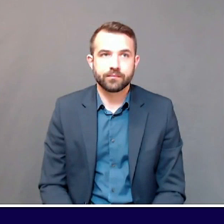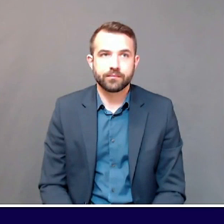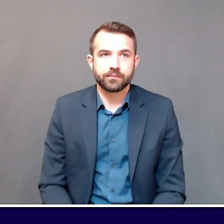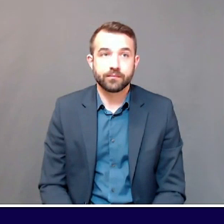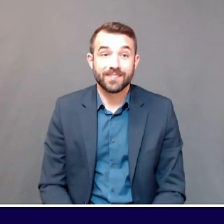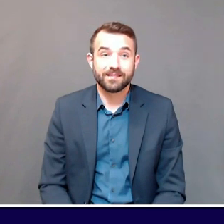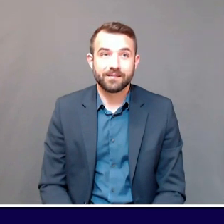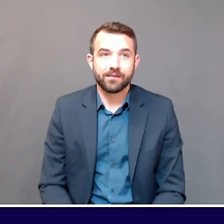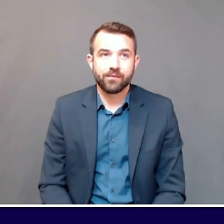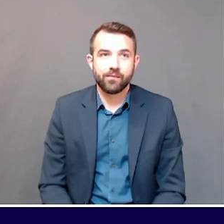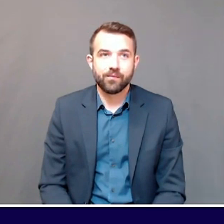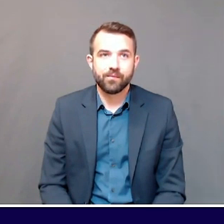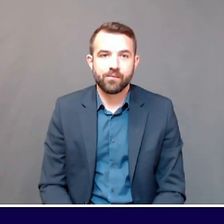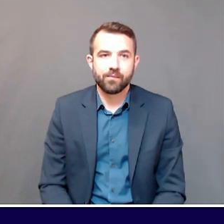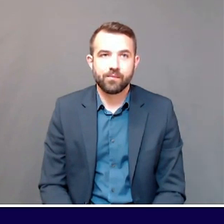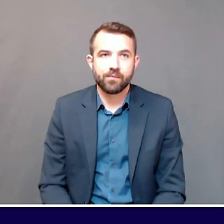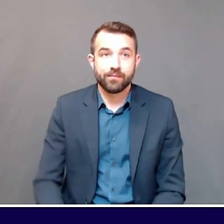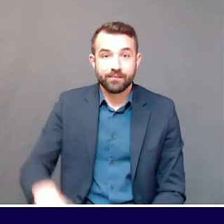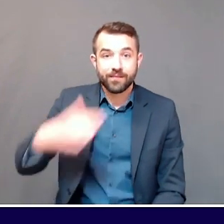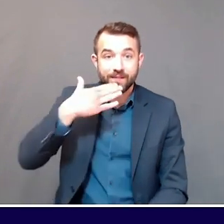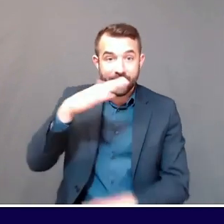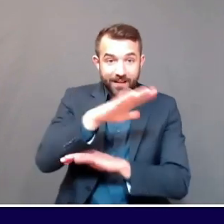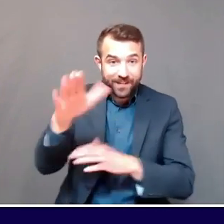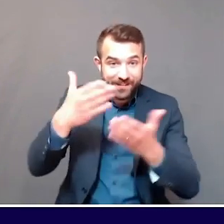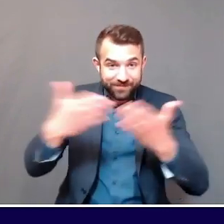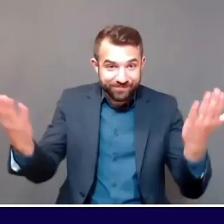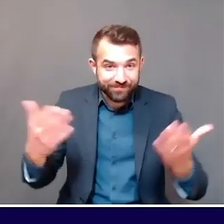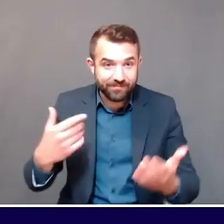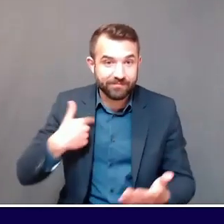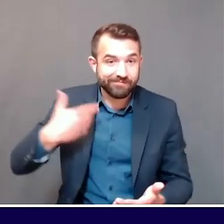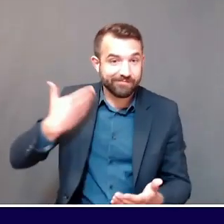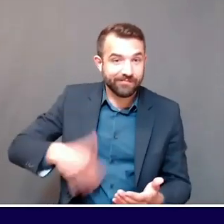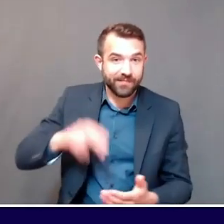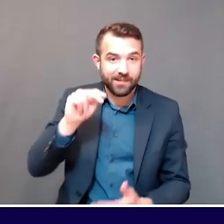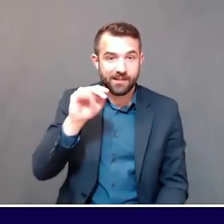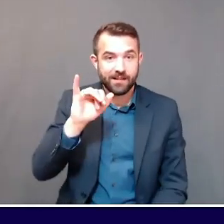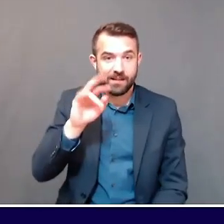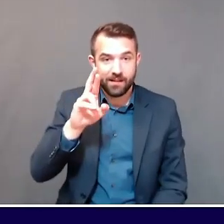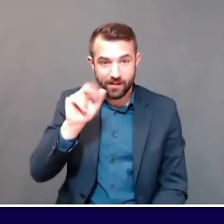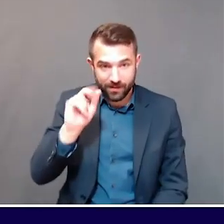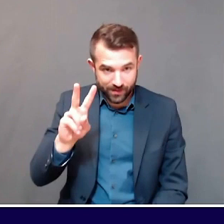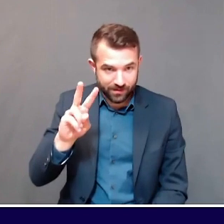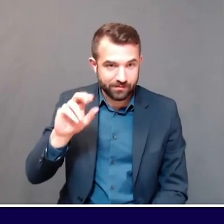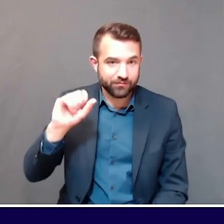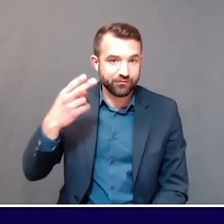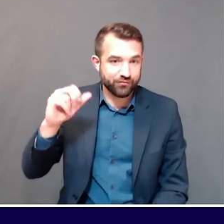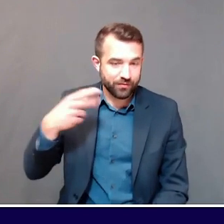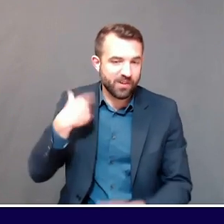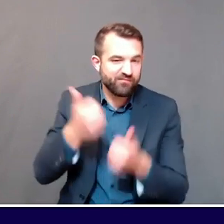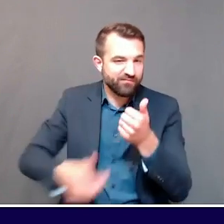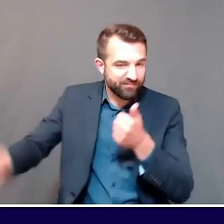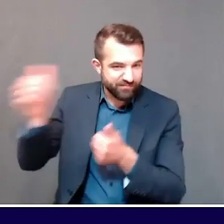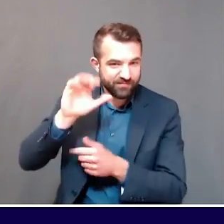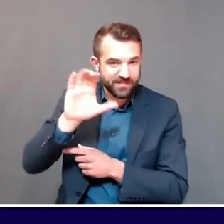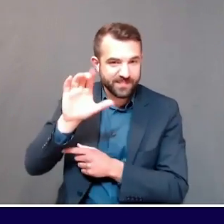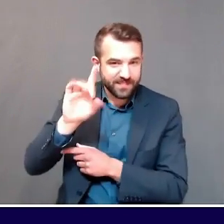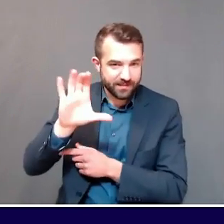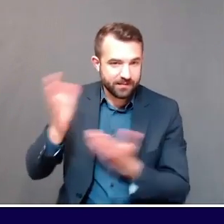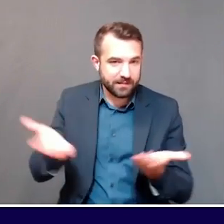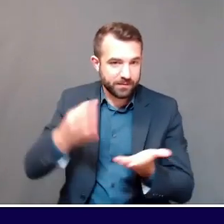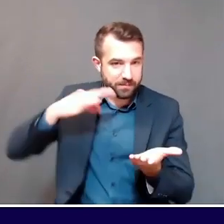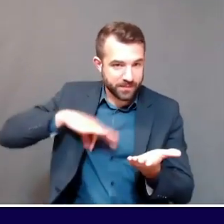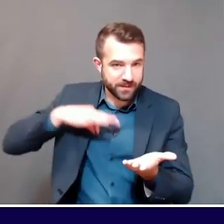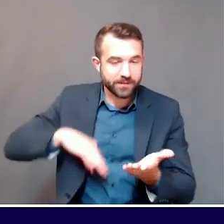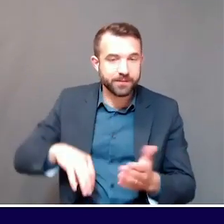Good afternoon, ladies and gentlemen. My name is Nirav Shah, and I'm the director of the State of Maine Center for Disease